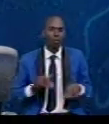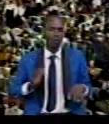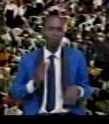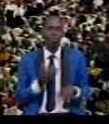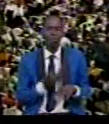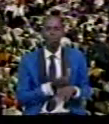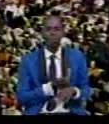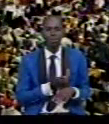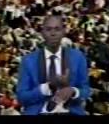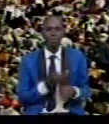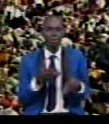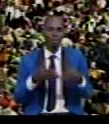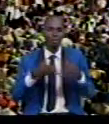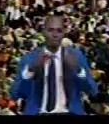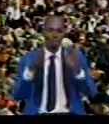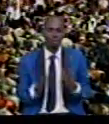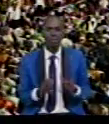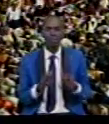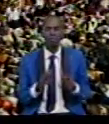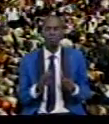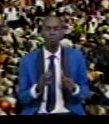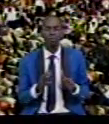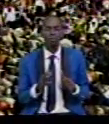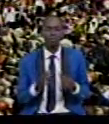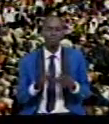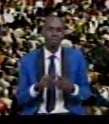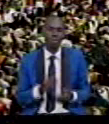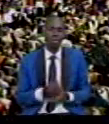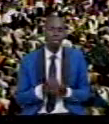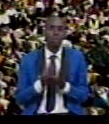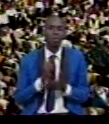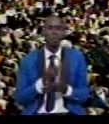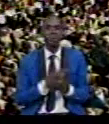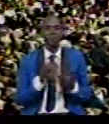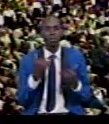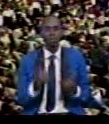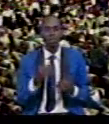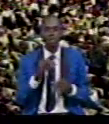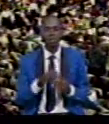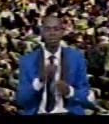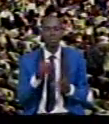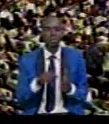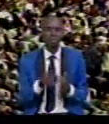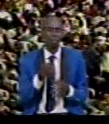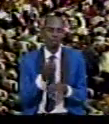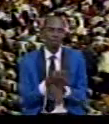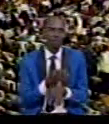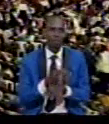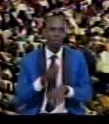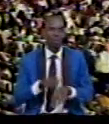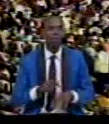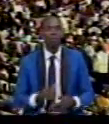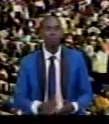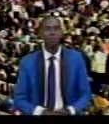moderating overseer to help us now with this counseling session.